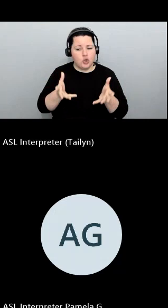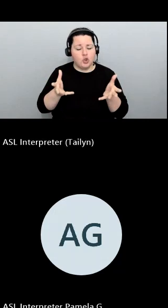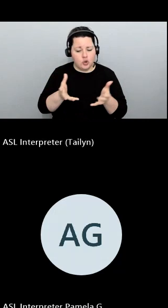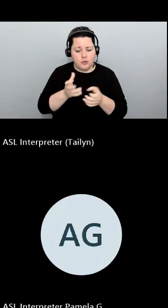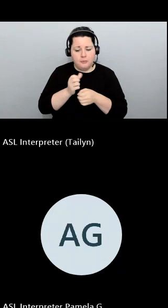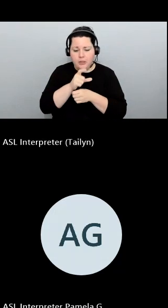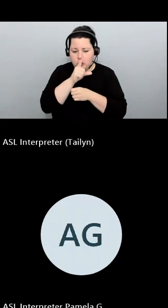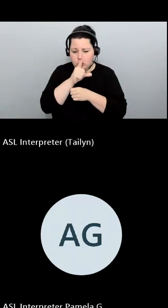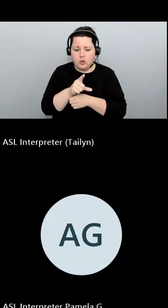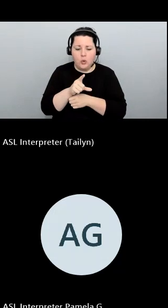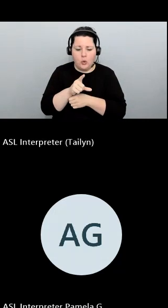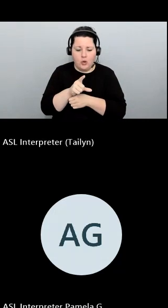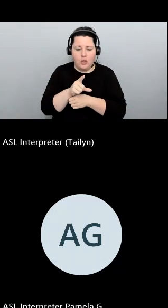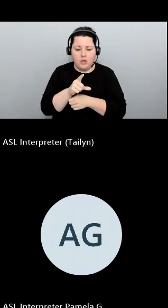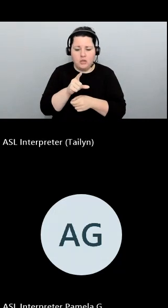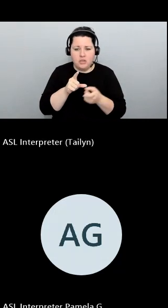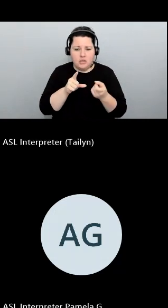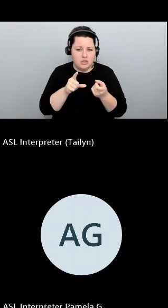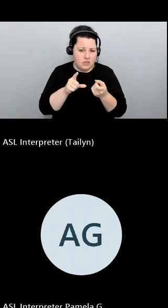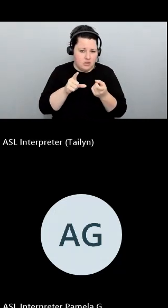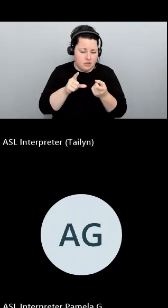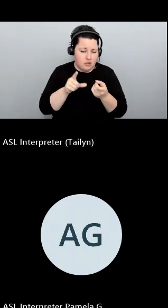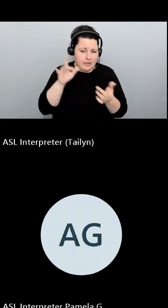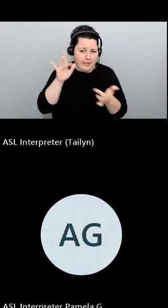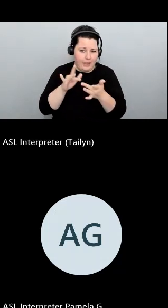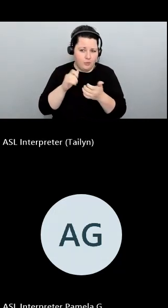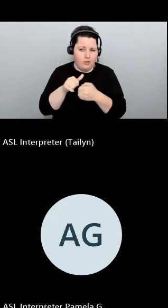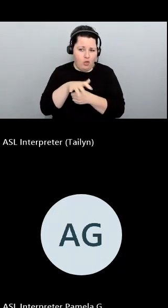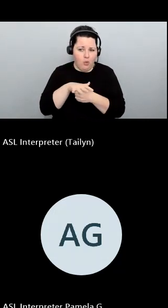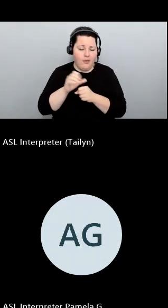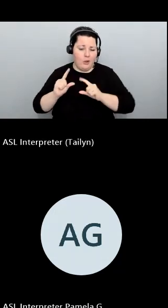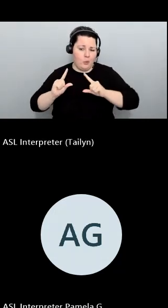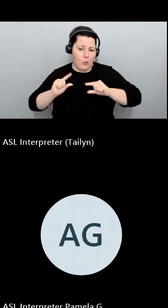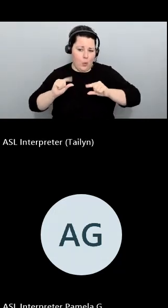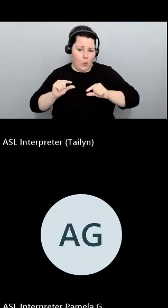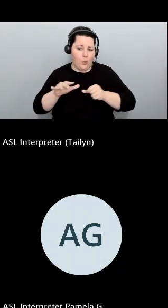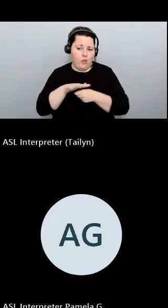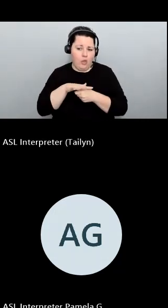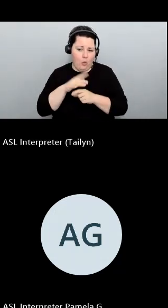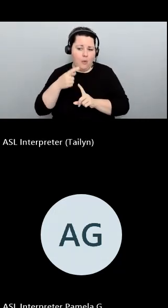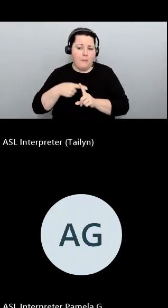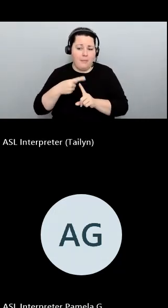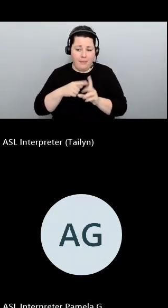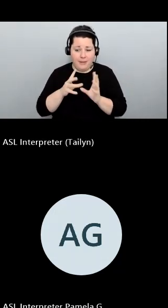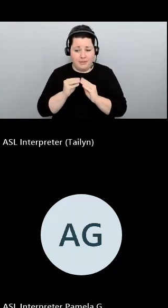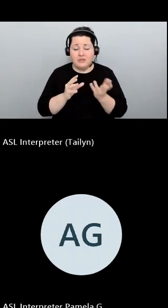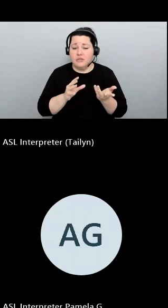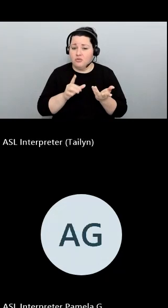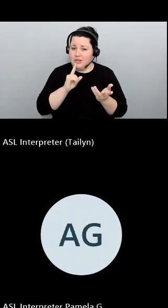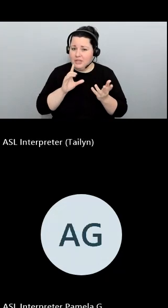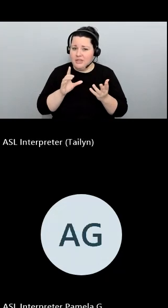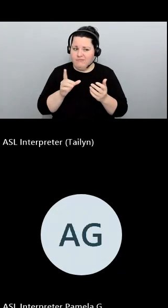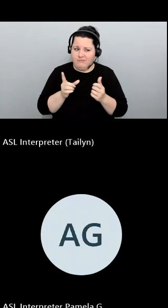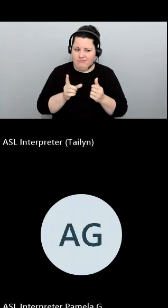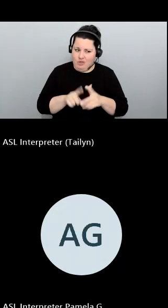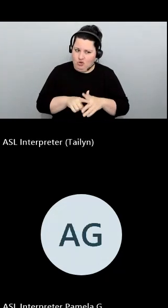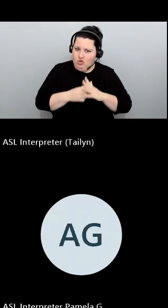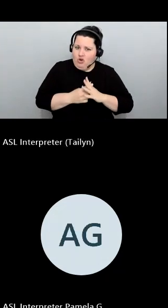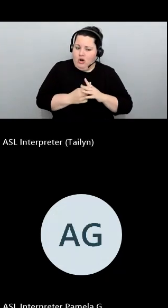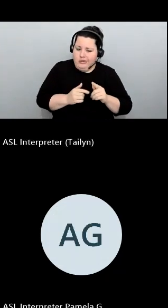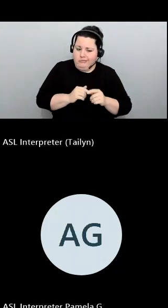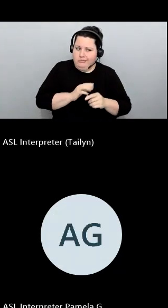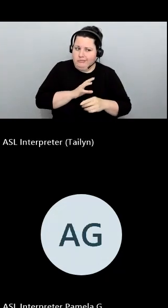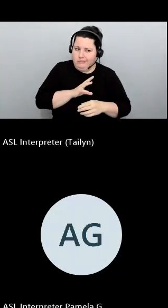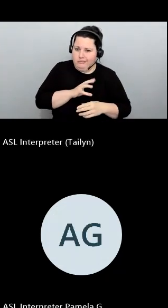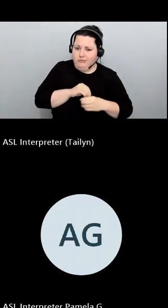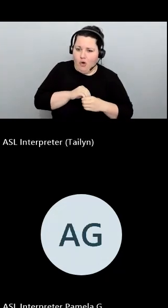you're connected to your local and can attend your monthly local meetings. That's a great first start to being kind of